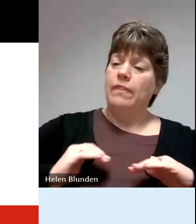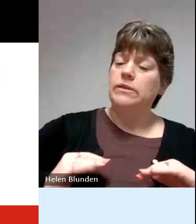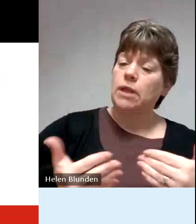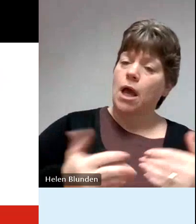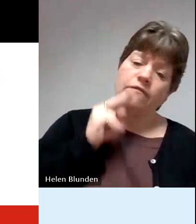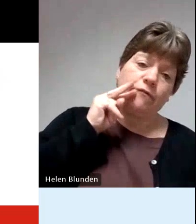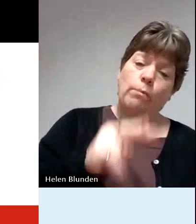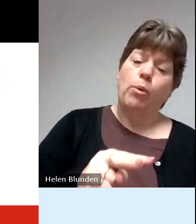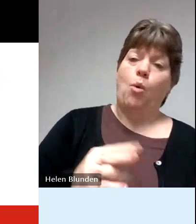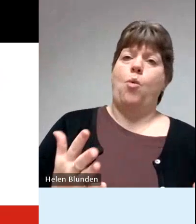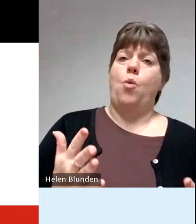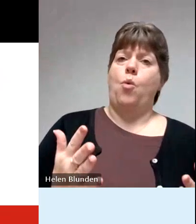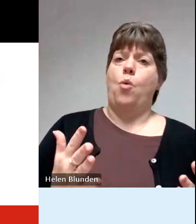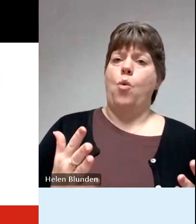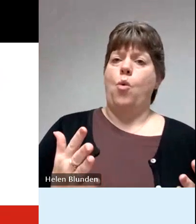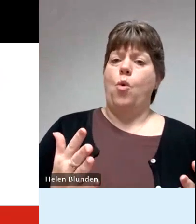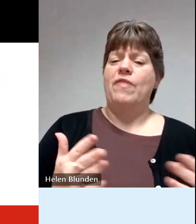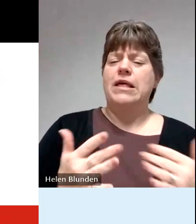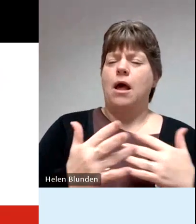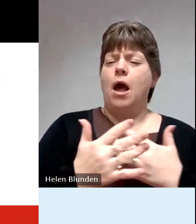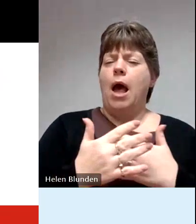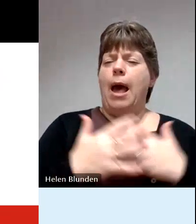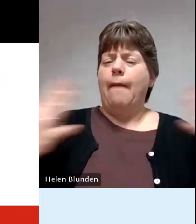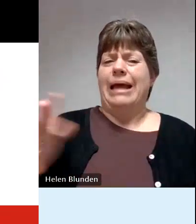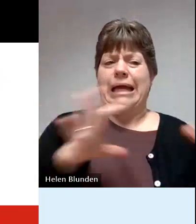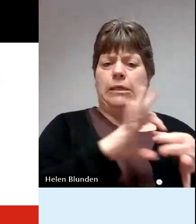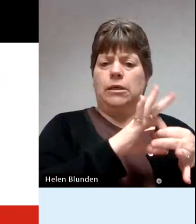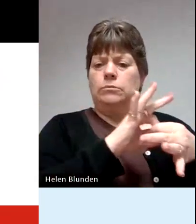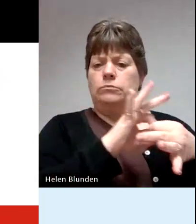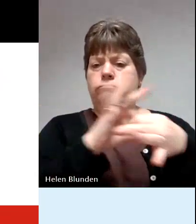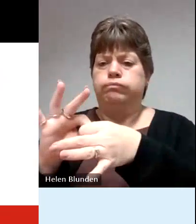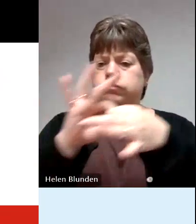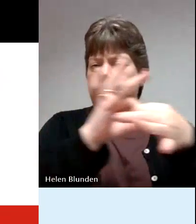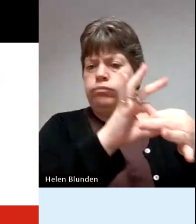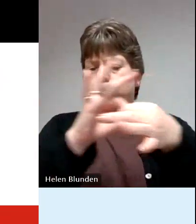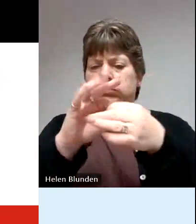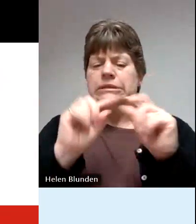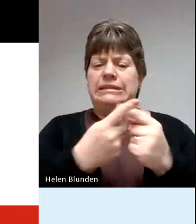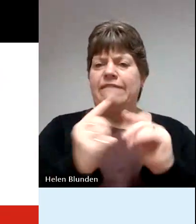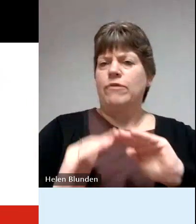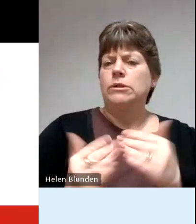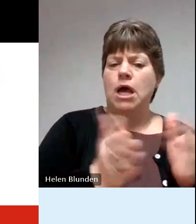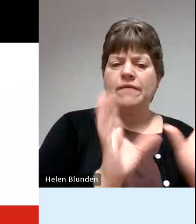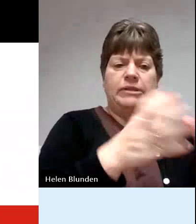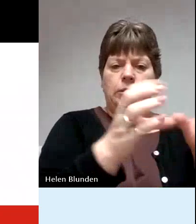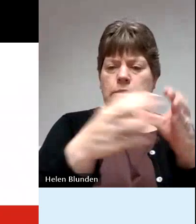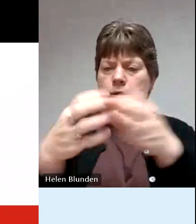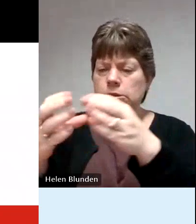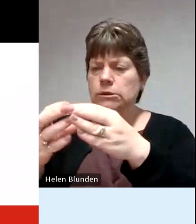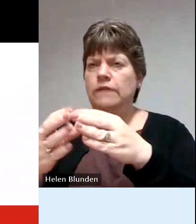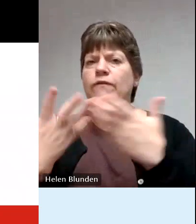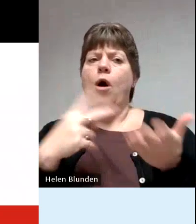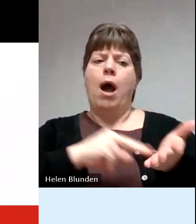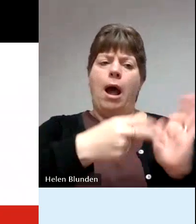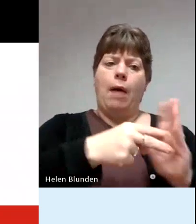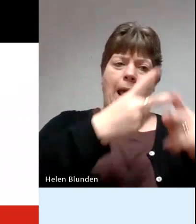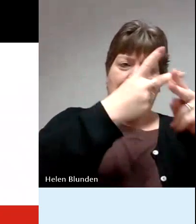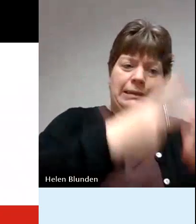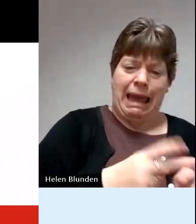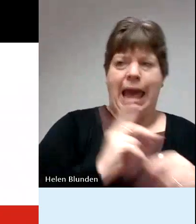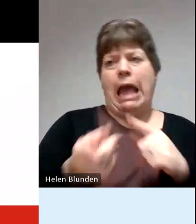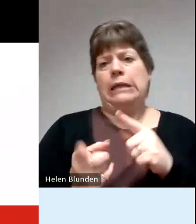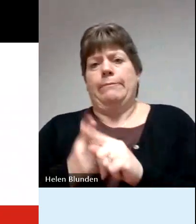a huge interrelationship between all those different services in terms of unplanned care and planned care, but also